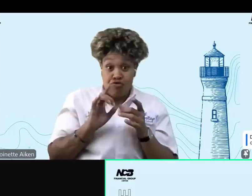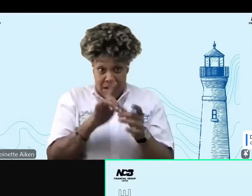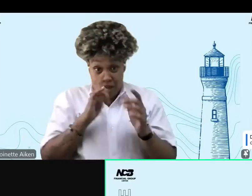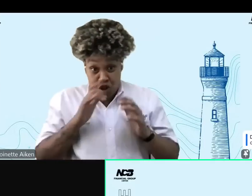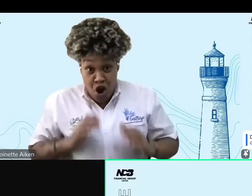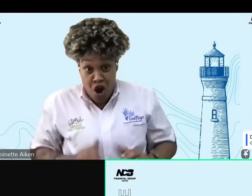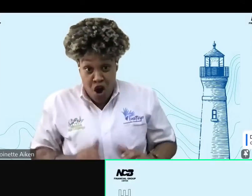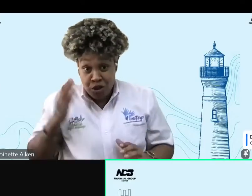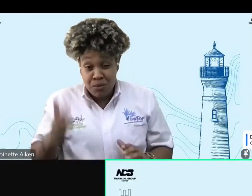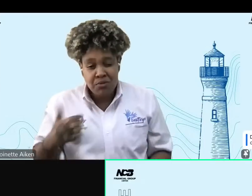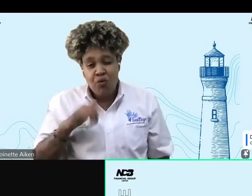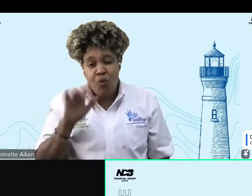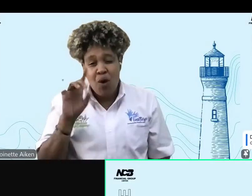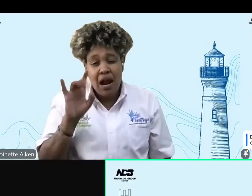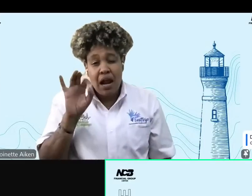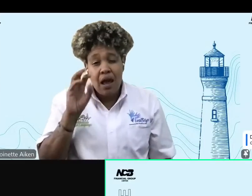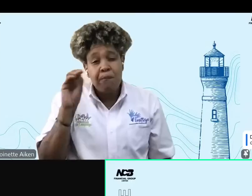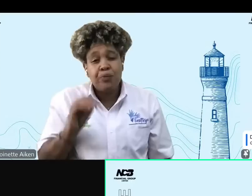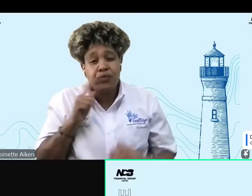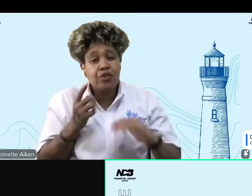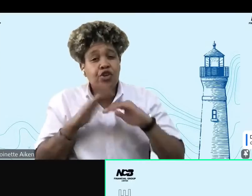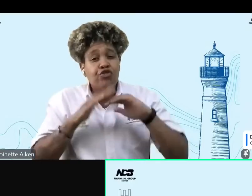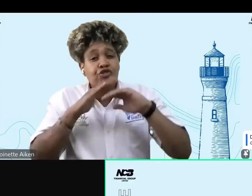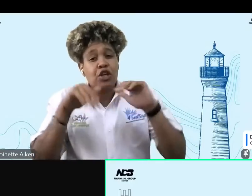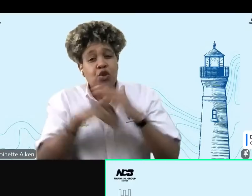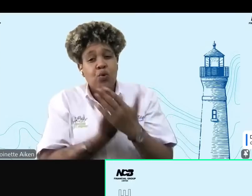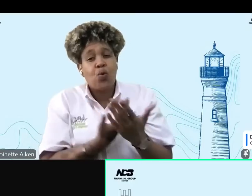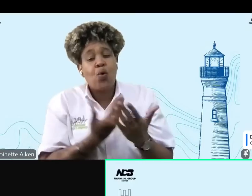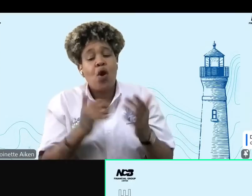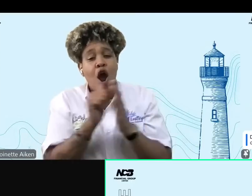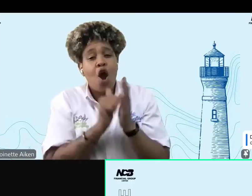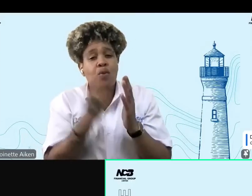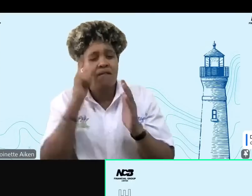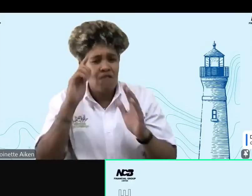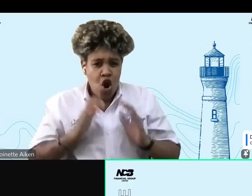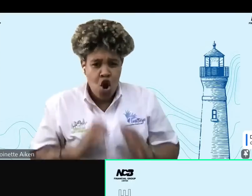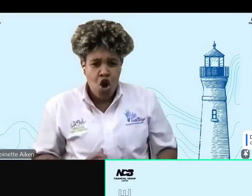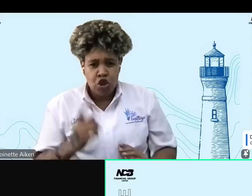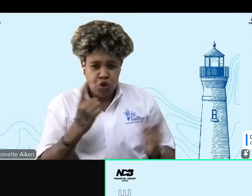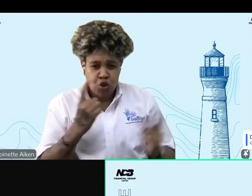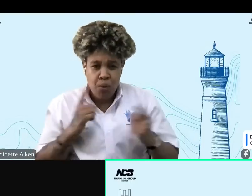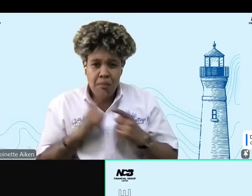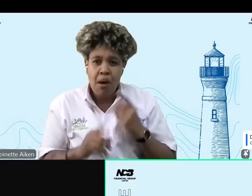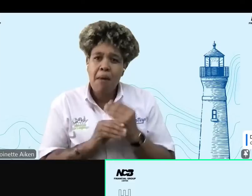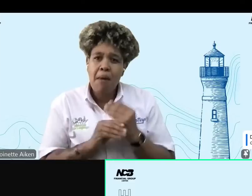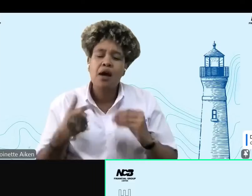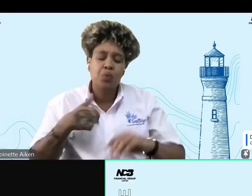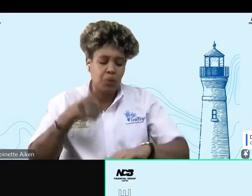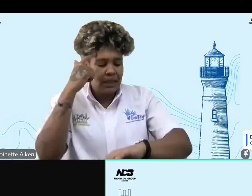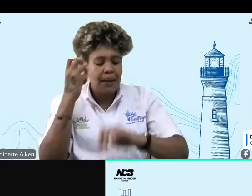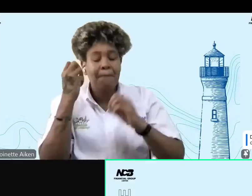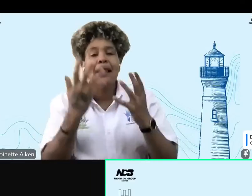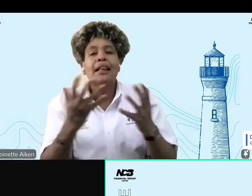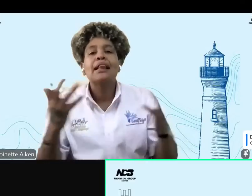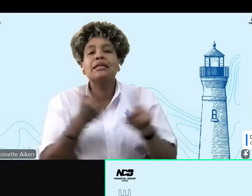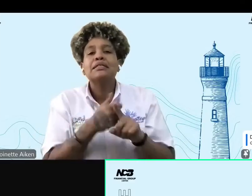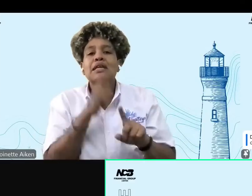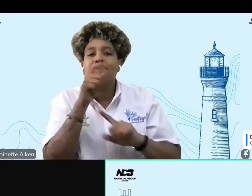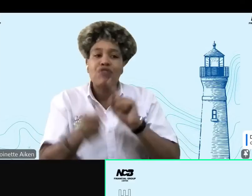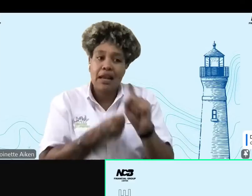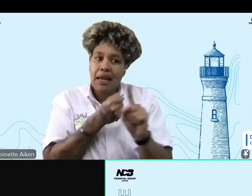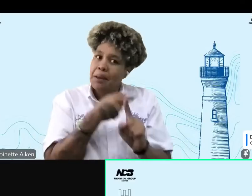had around an 89% increase in new accounts for the consumer side. And we think a number of things are impacting